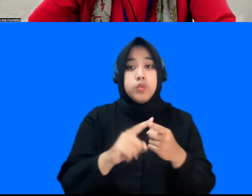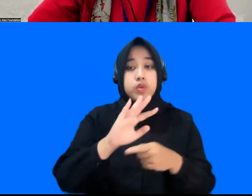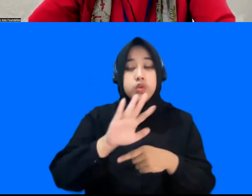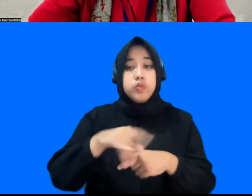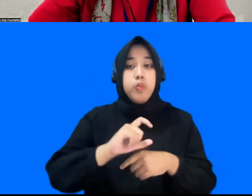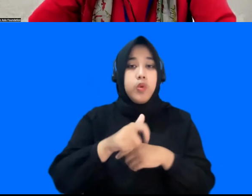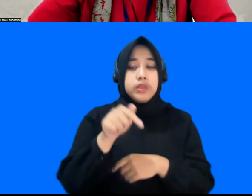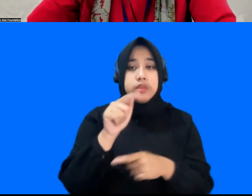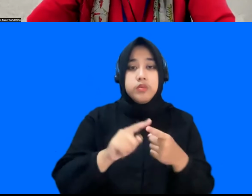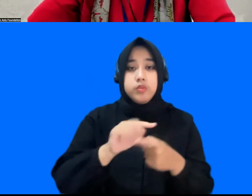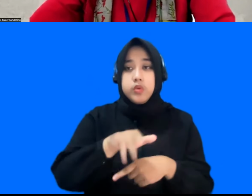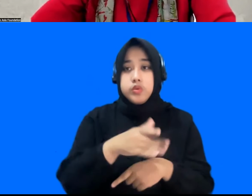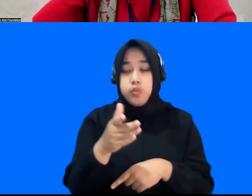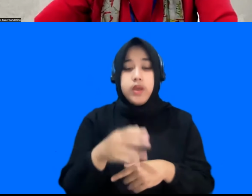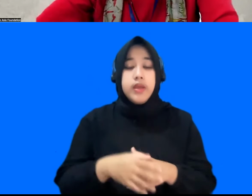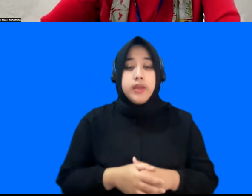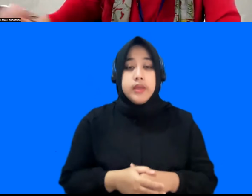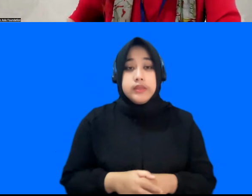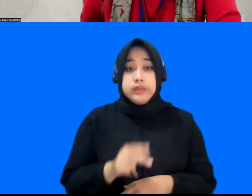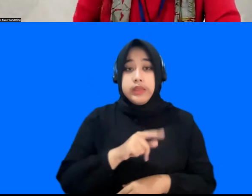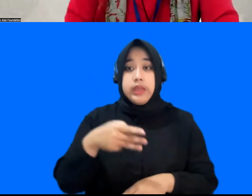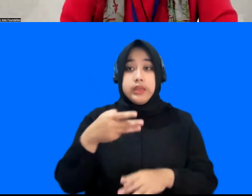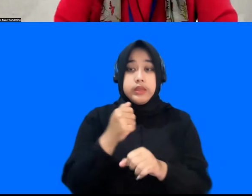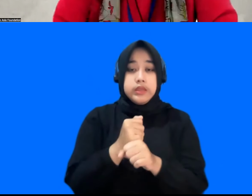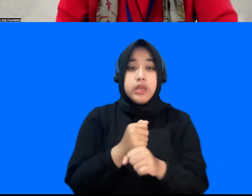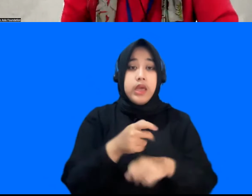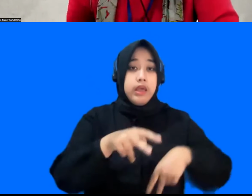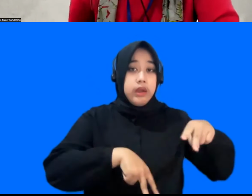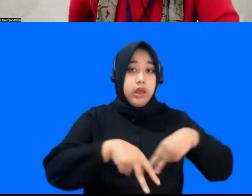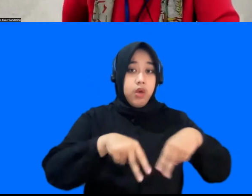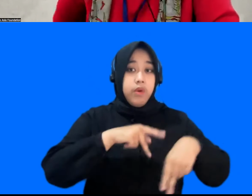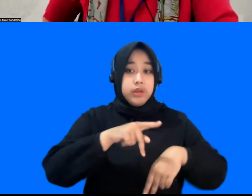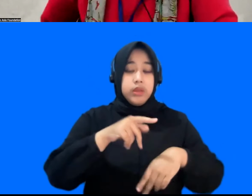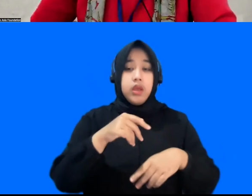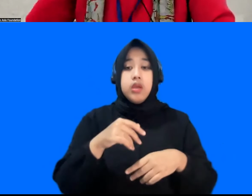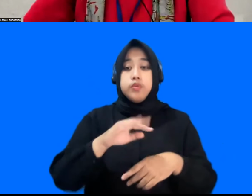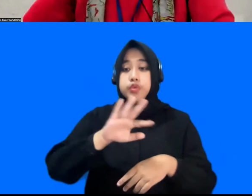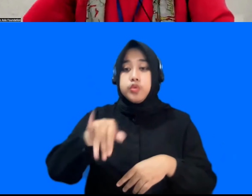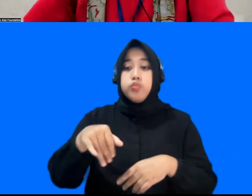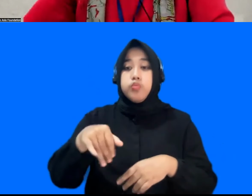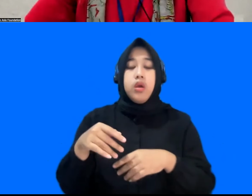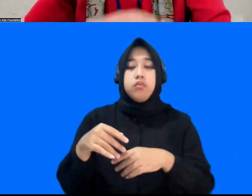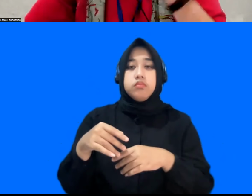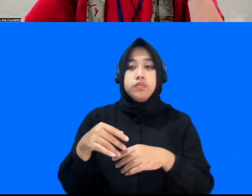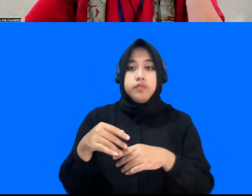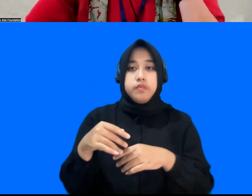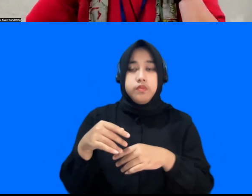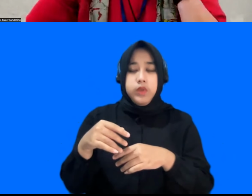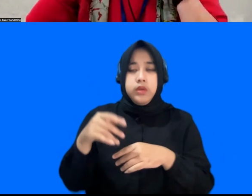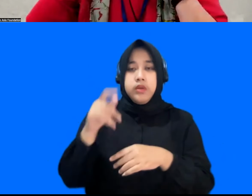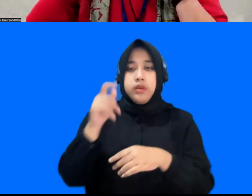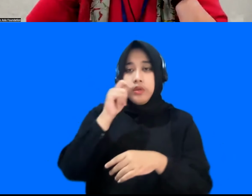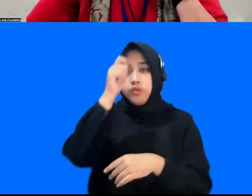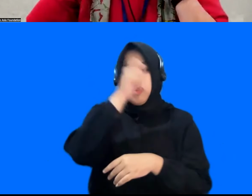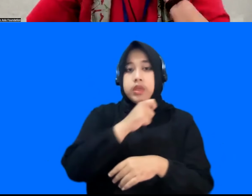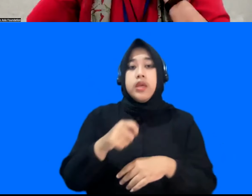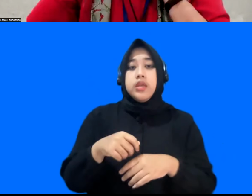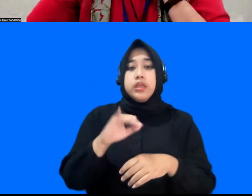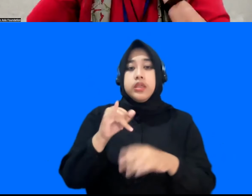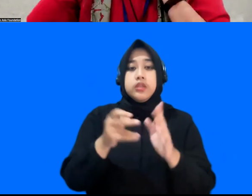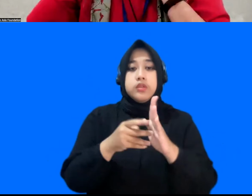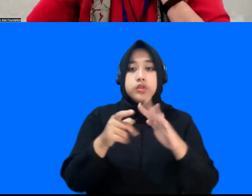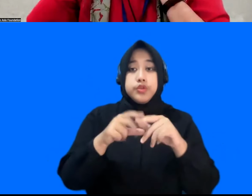although most of our volunteers are engineers, what we're always looking for are communications people, advocacy people to talk about